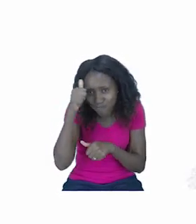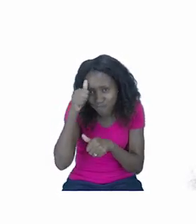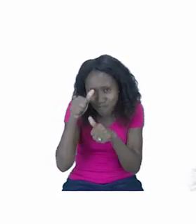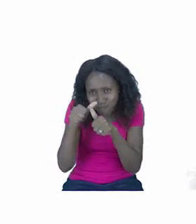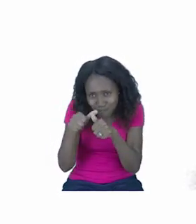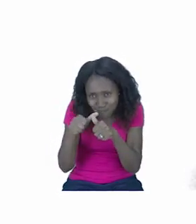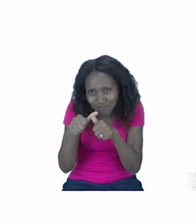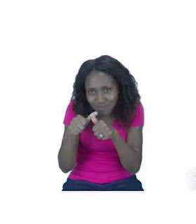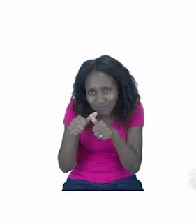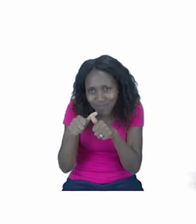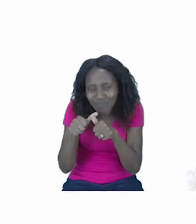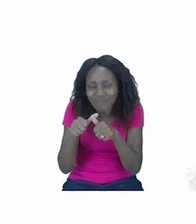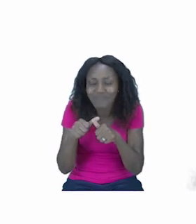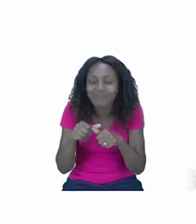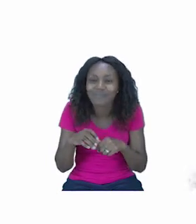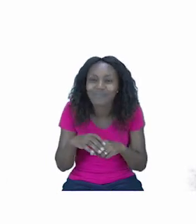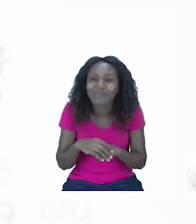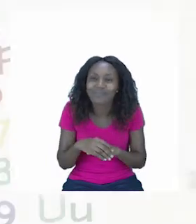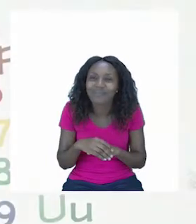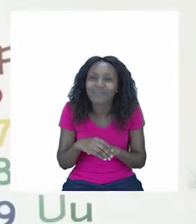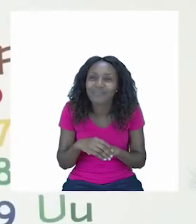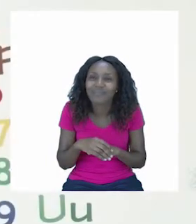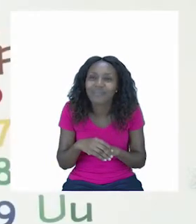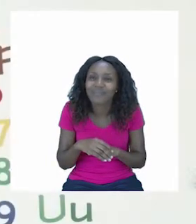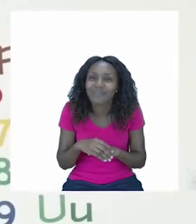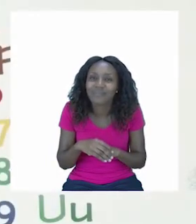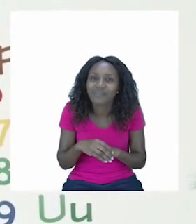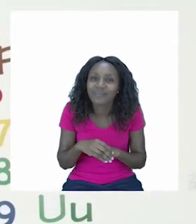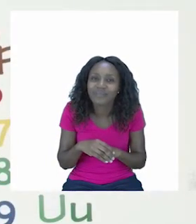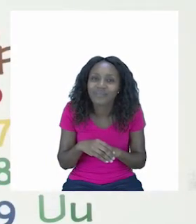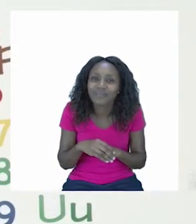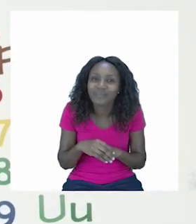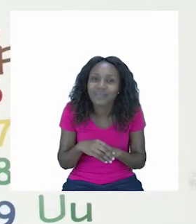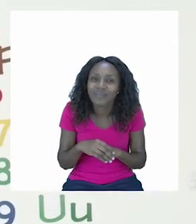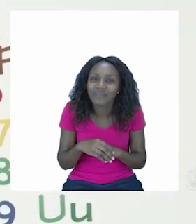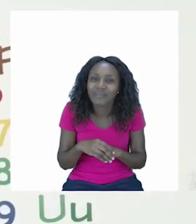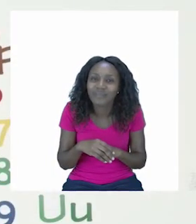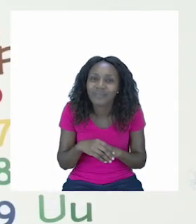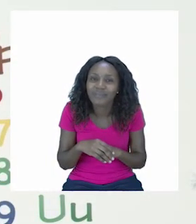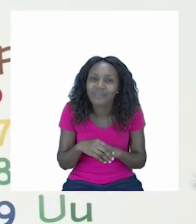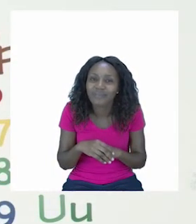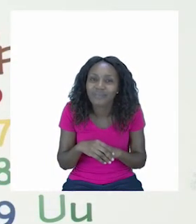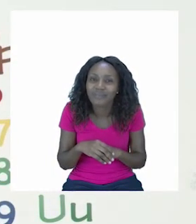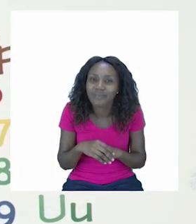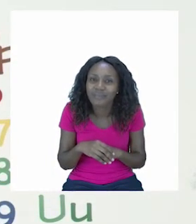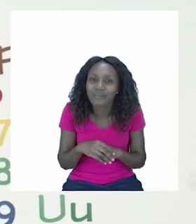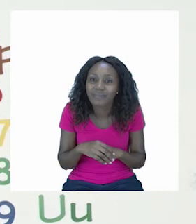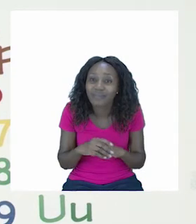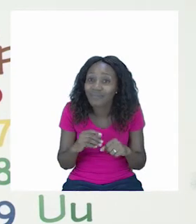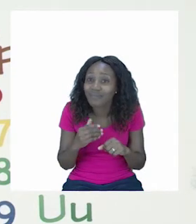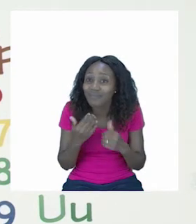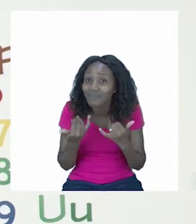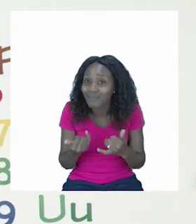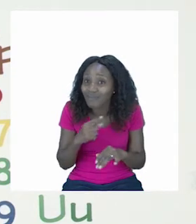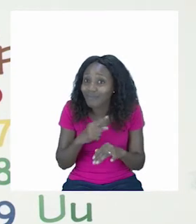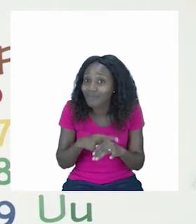sense. Now before we go, we would like to